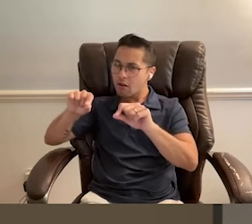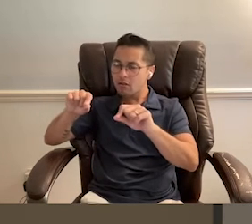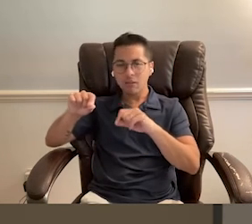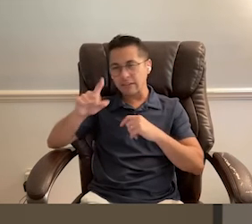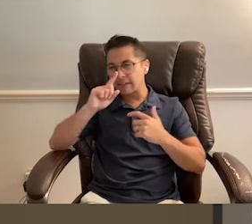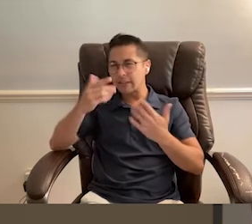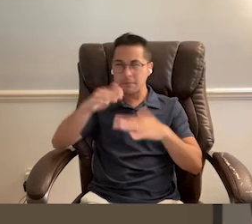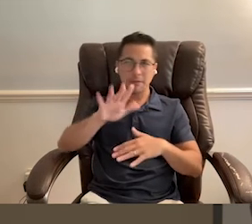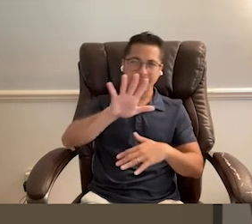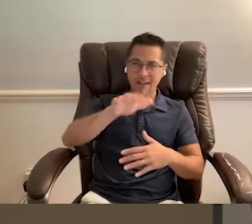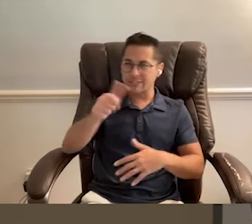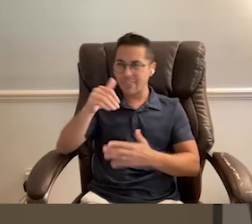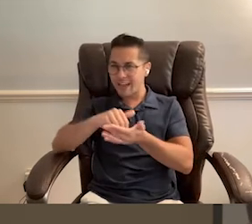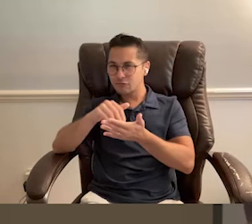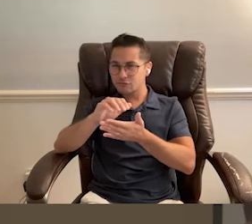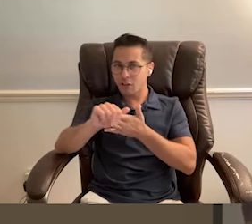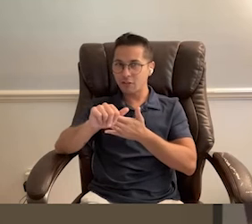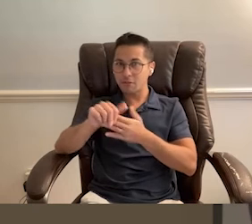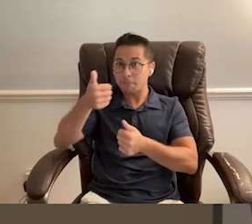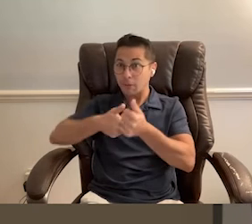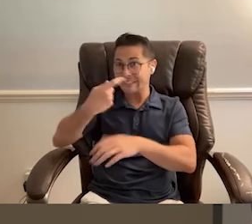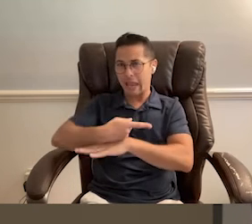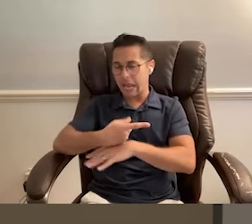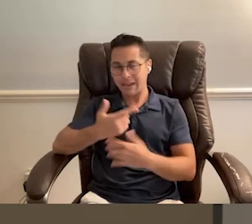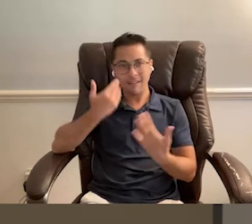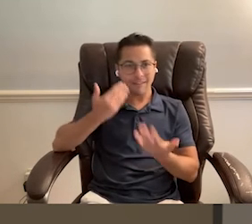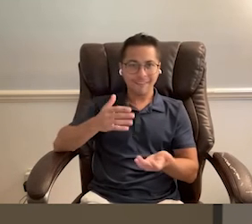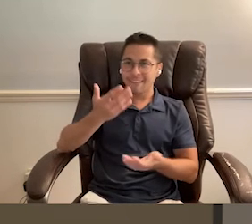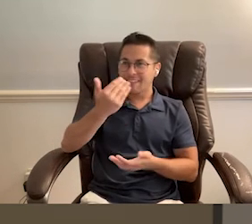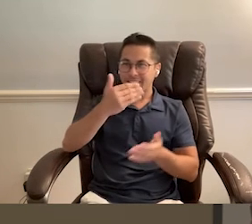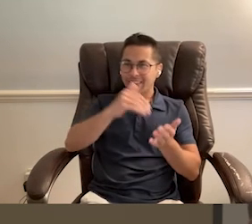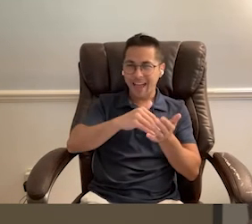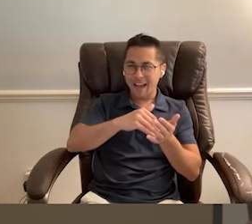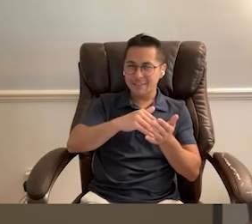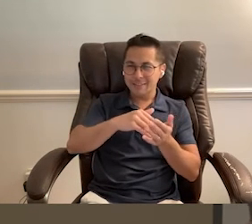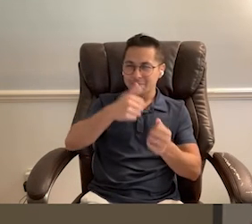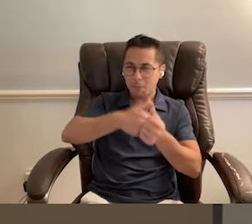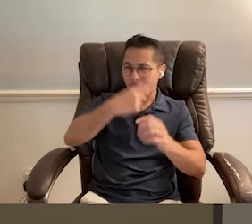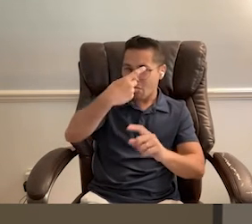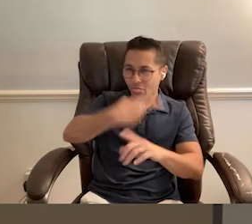on a day, up to $15,000 a month. Yeah, that's fine. So that's some limits.